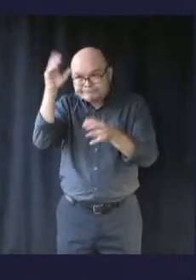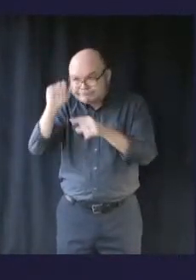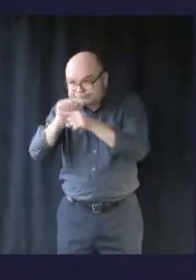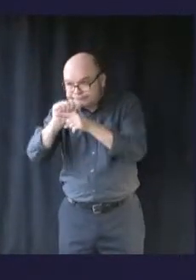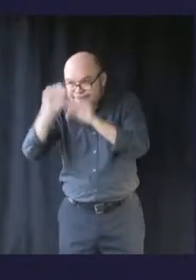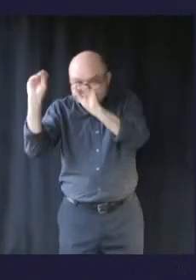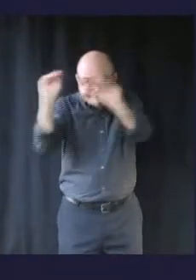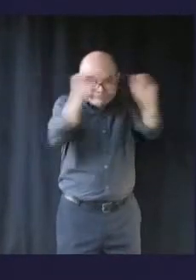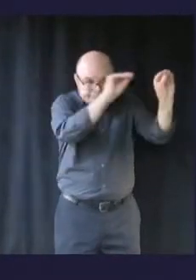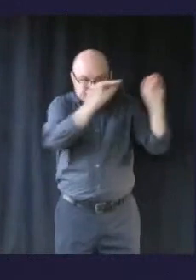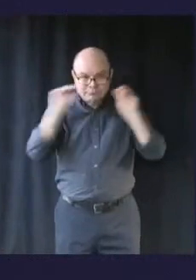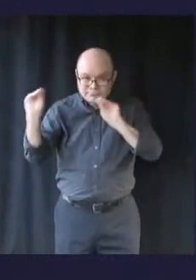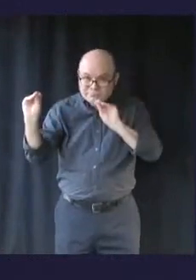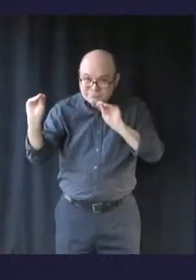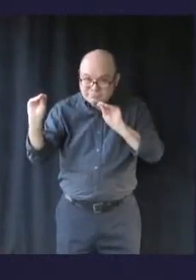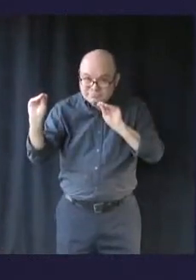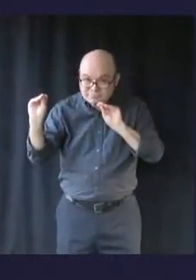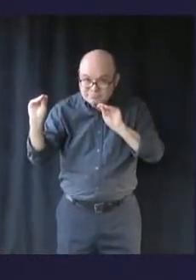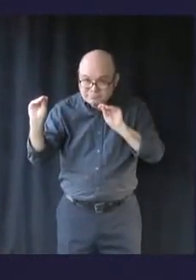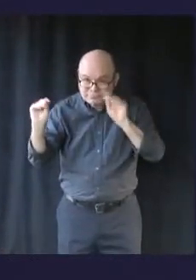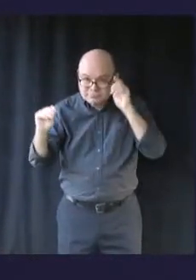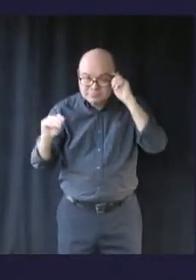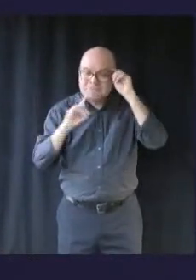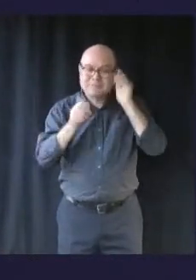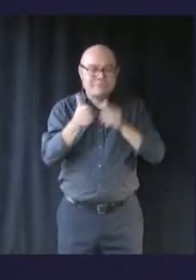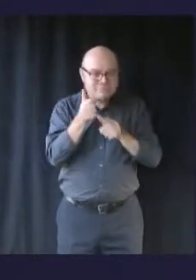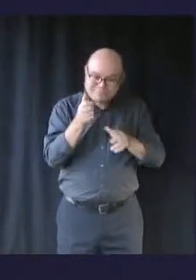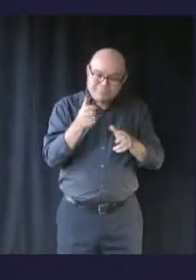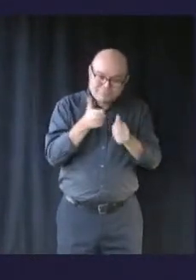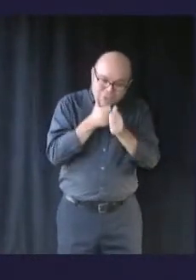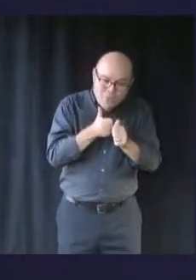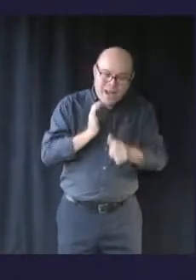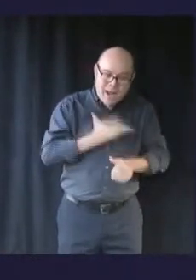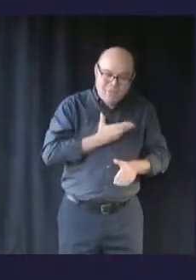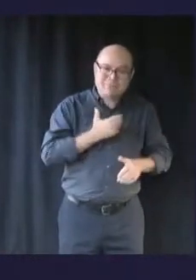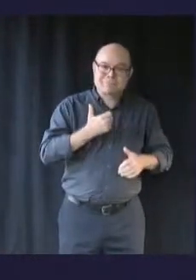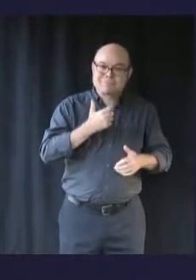First 10 minutes I was in office, I ended the Muslim ban,